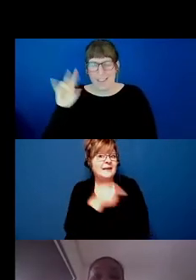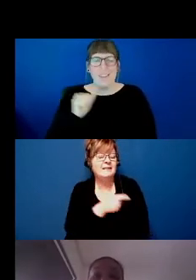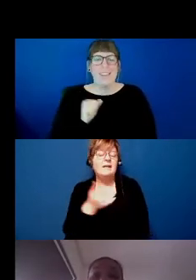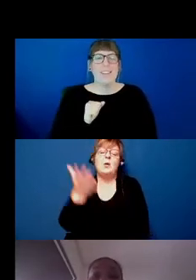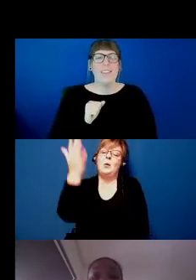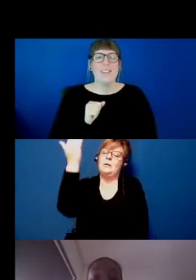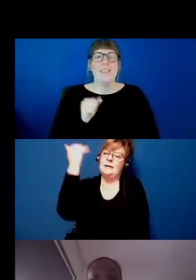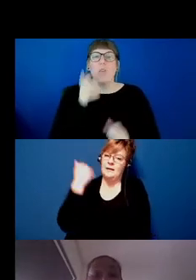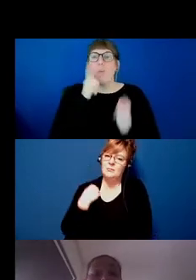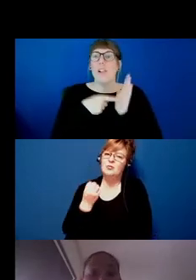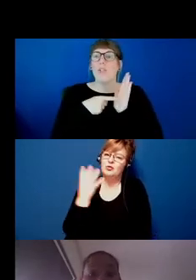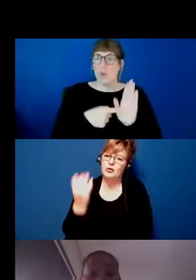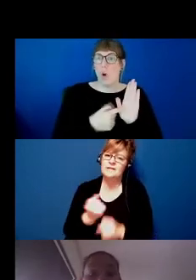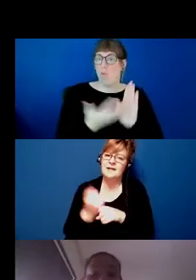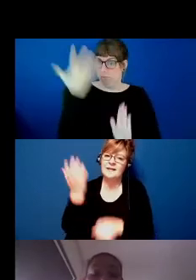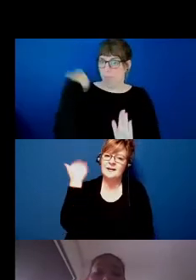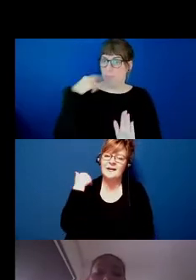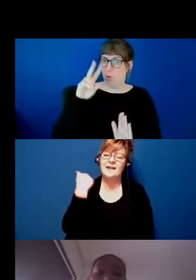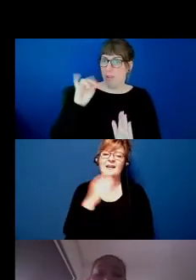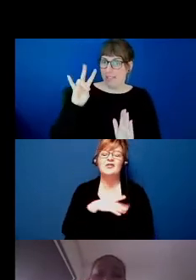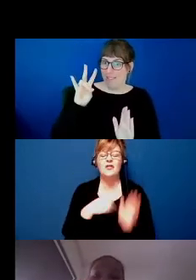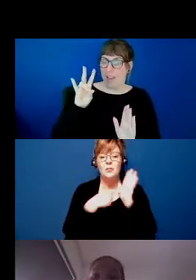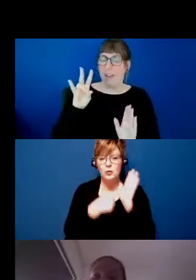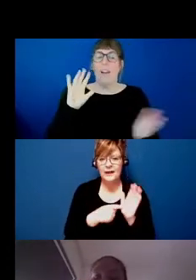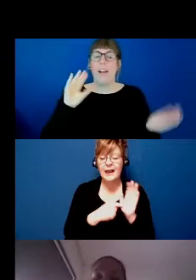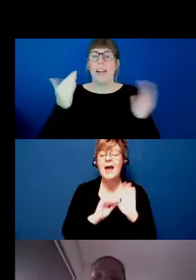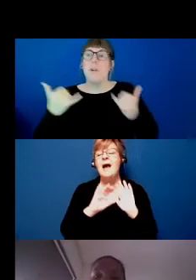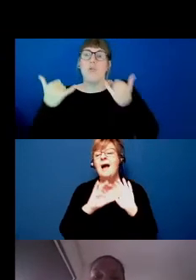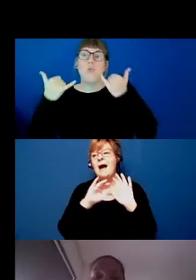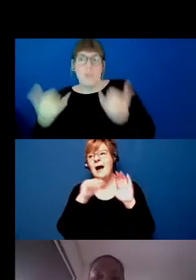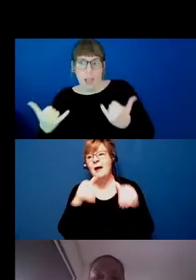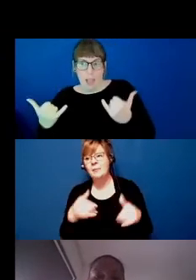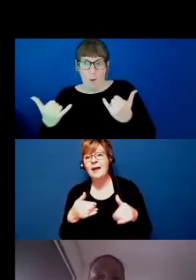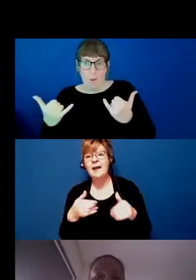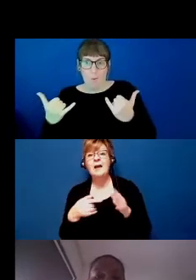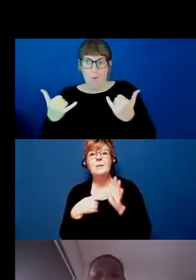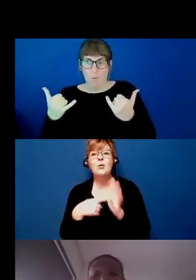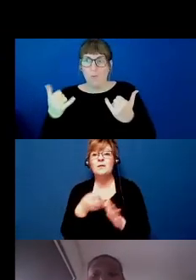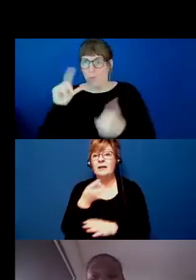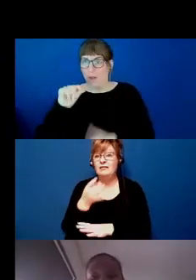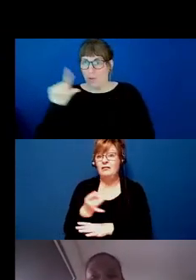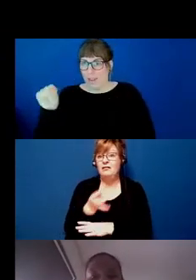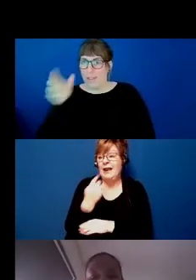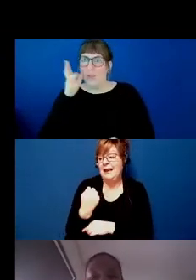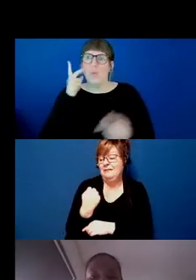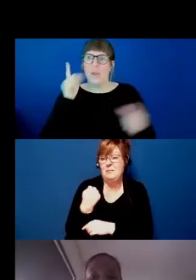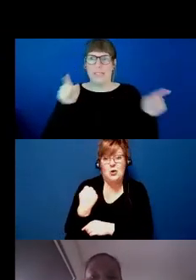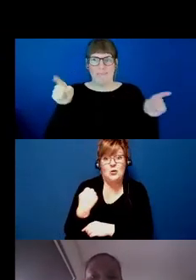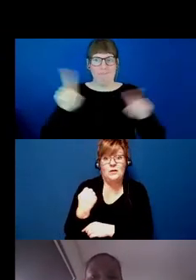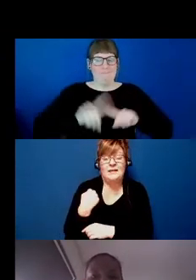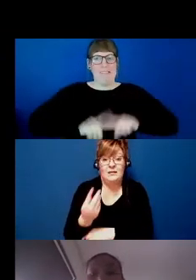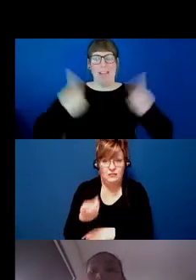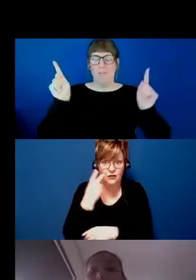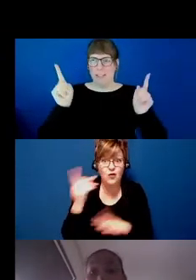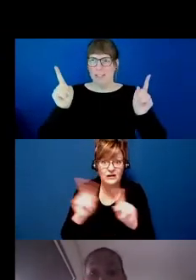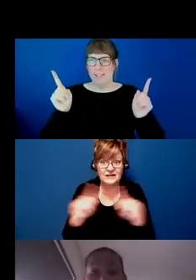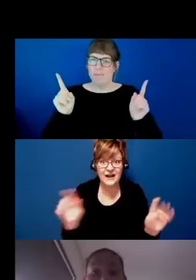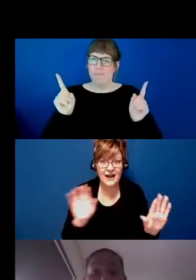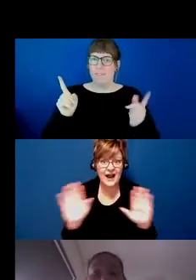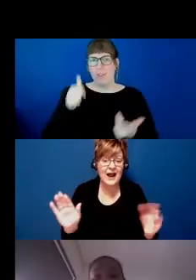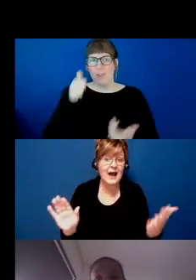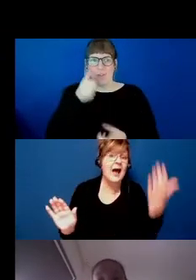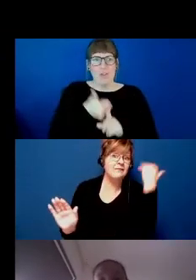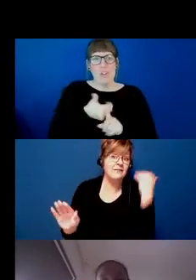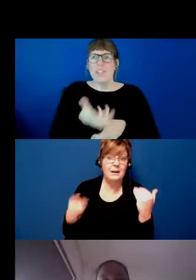of a clip of her now recently, and you'll sort of see the difference in her confidence